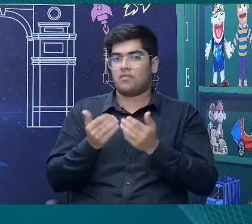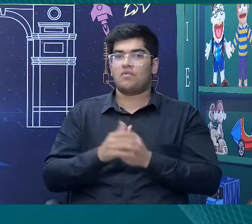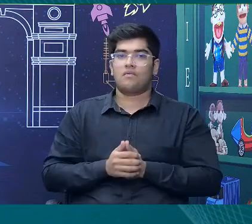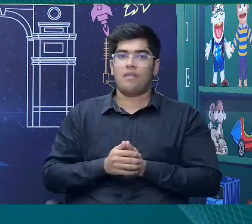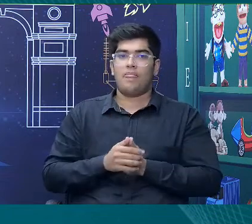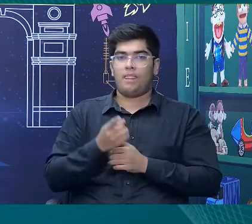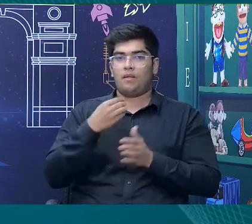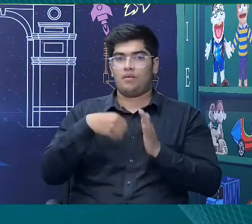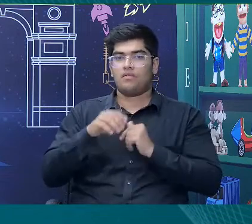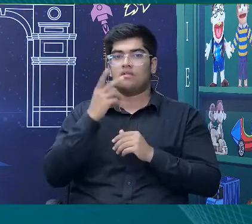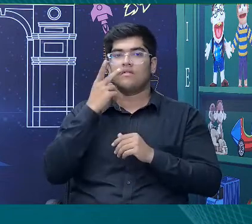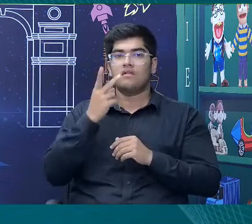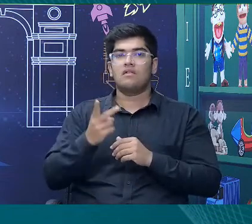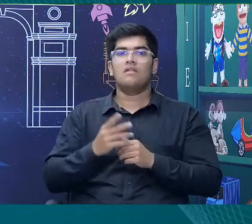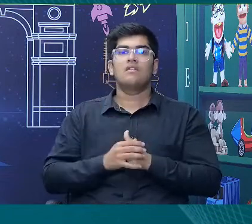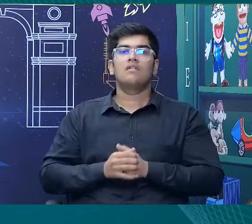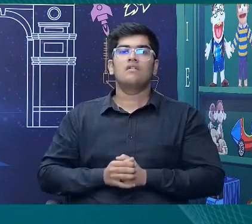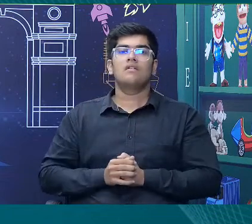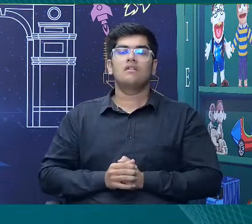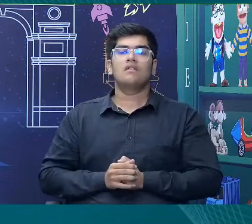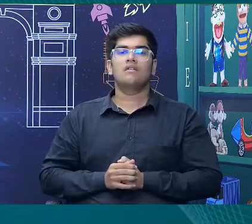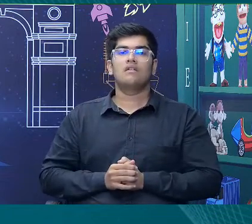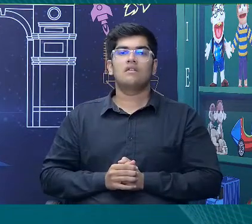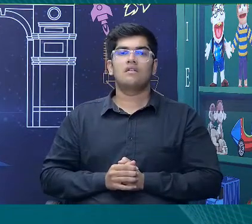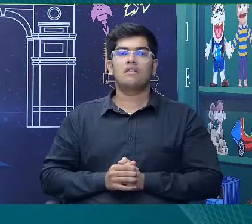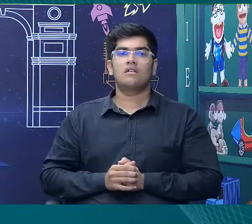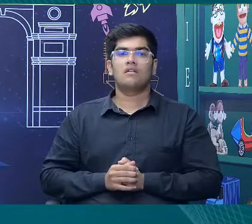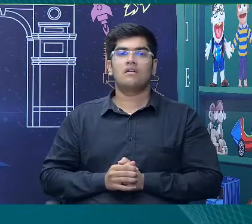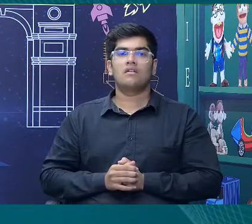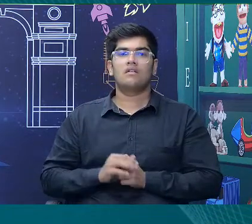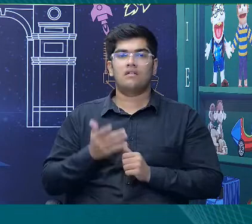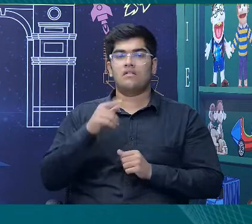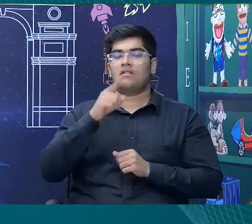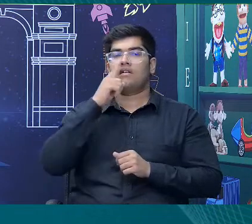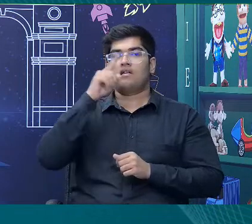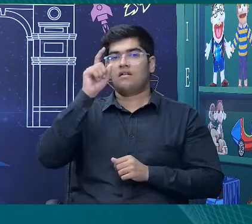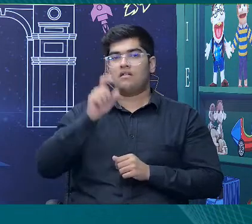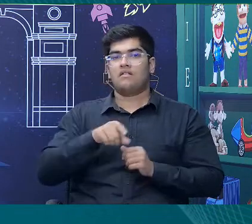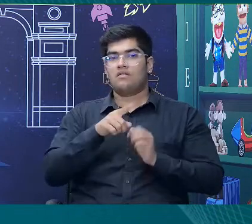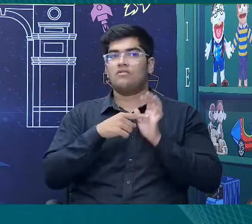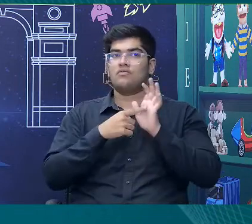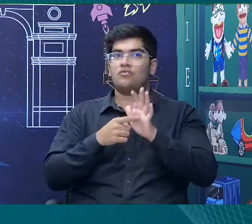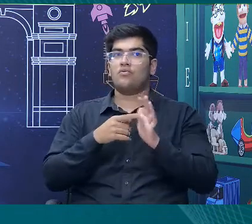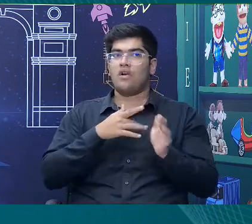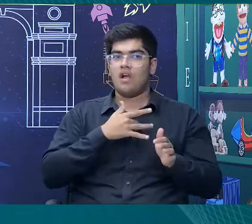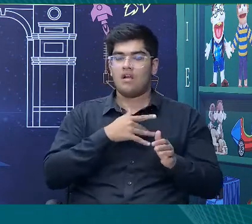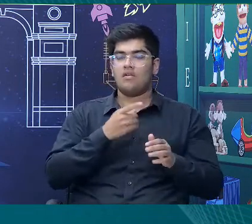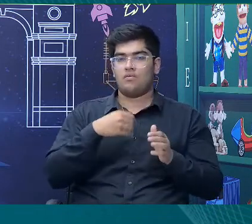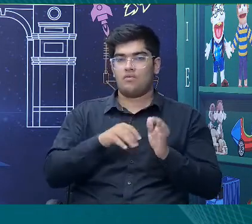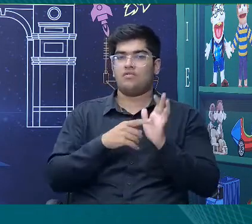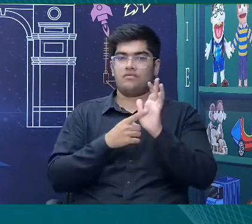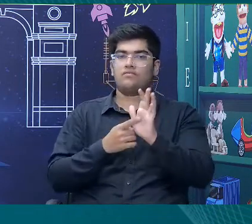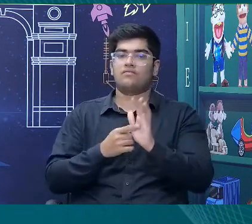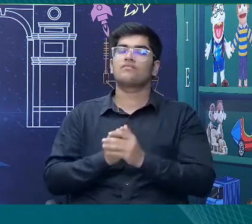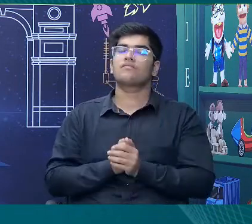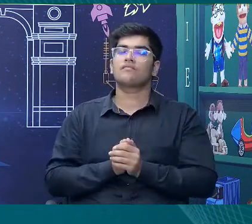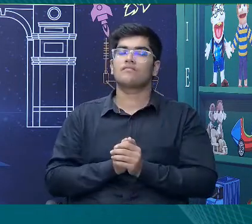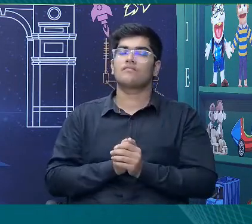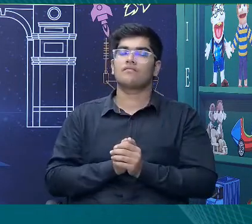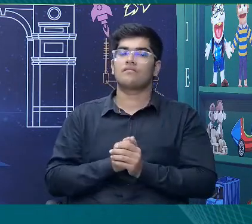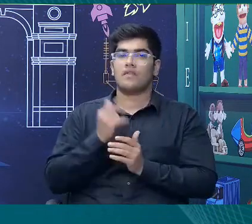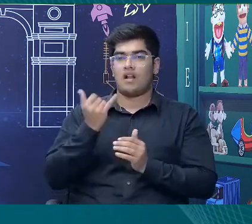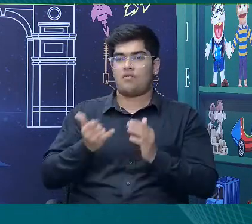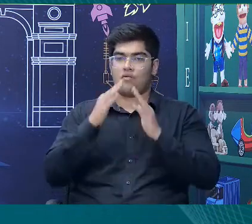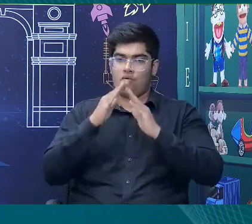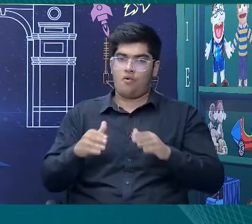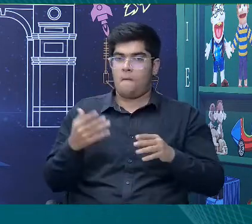You will see a greater development happening because of the kindness that this lady shows to him. Yeah. So now once they're back at the manor, now